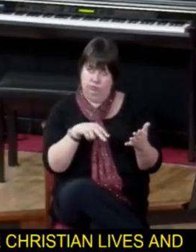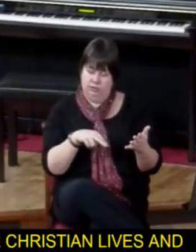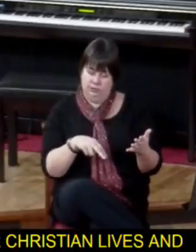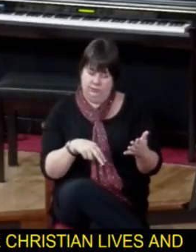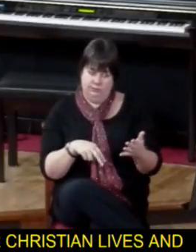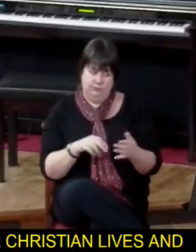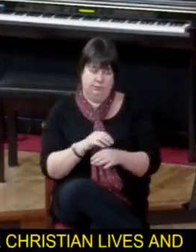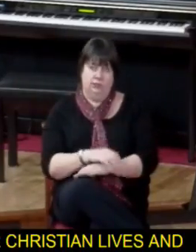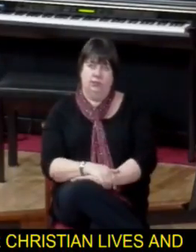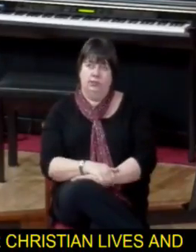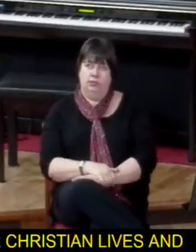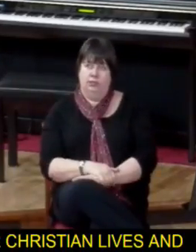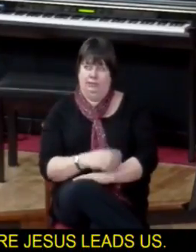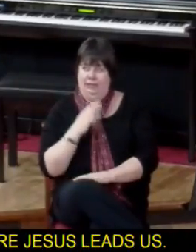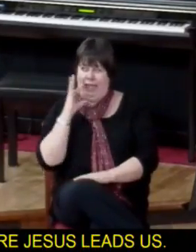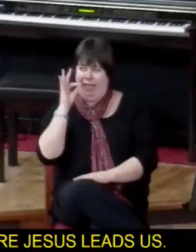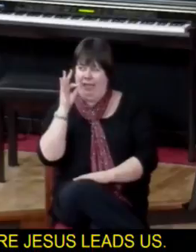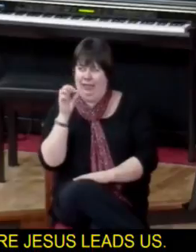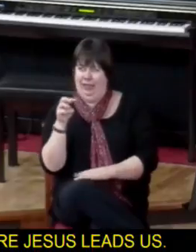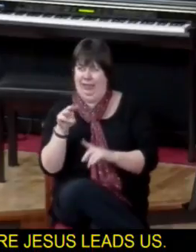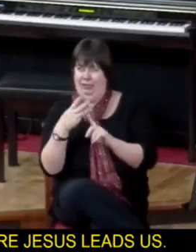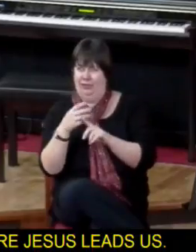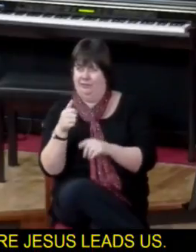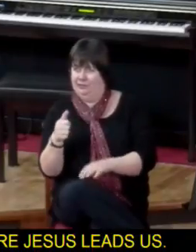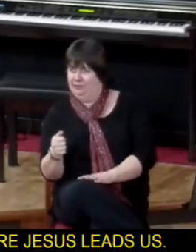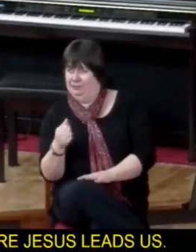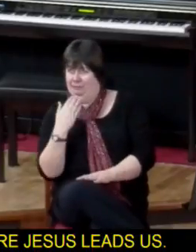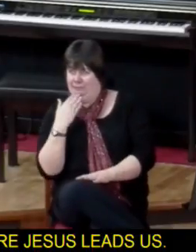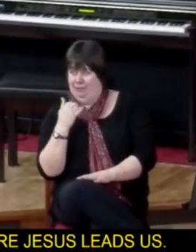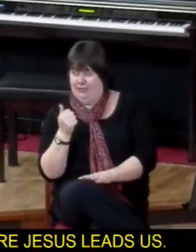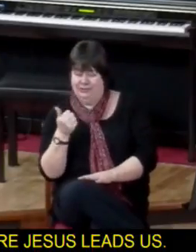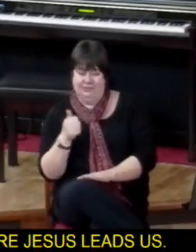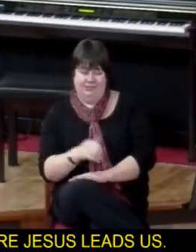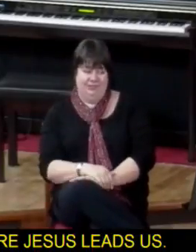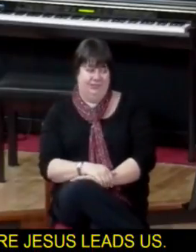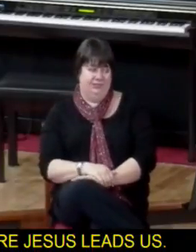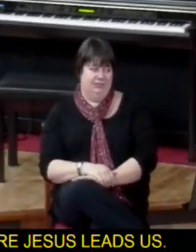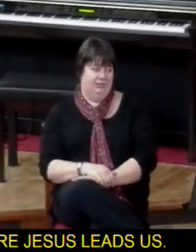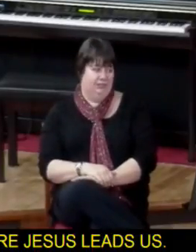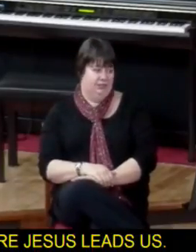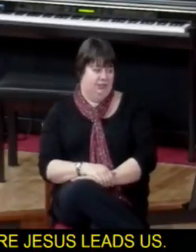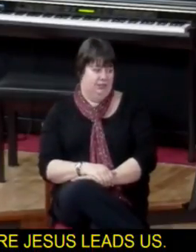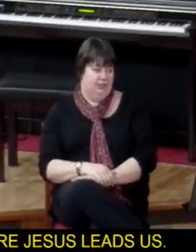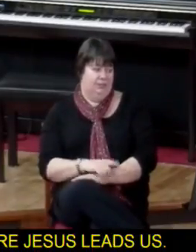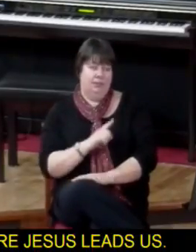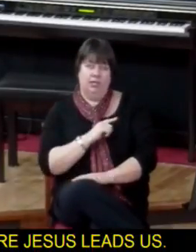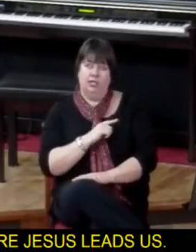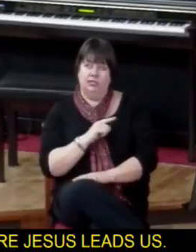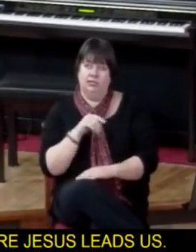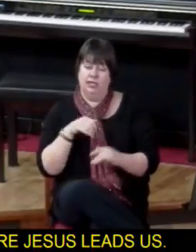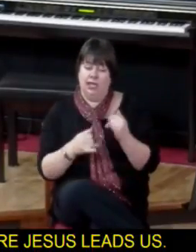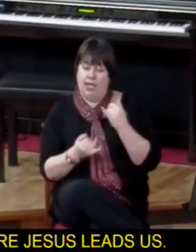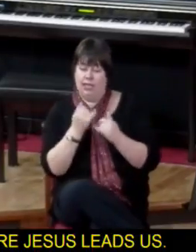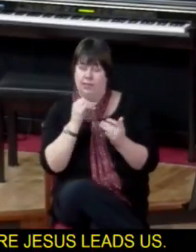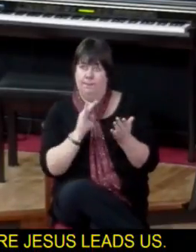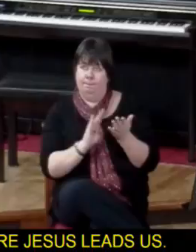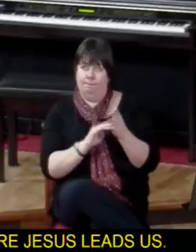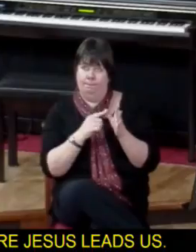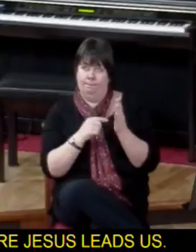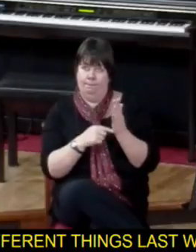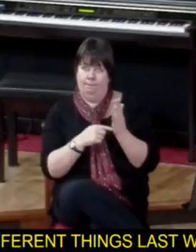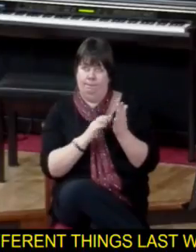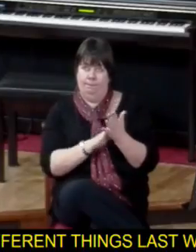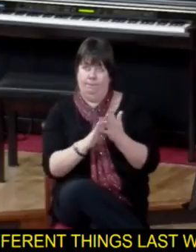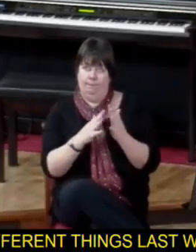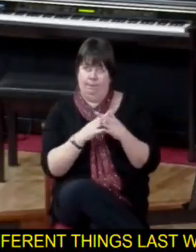You press the third slide, please, Lauren. Oh, there it is. Because in that scripture at the end of Matthew 28, what